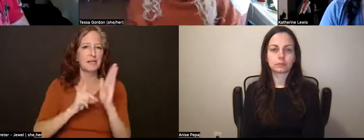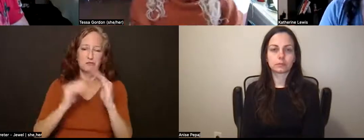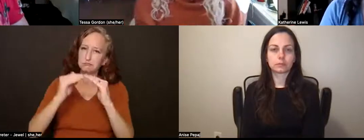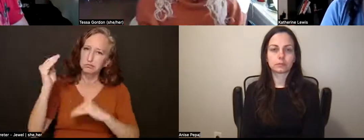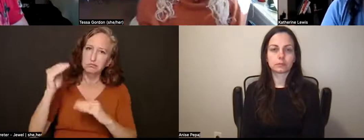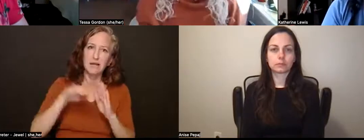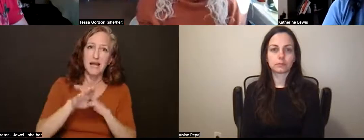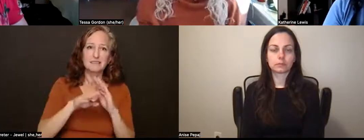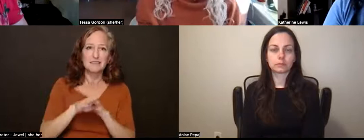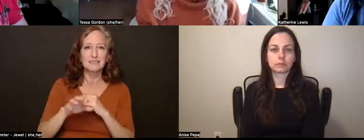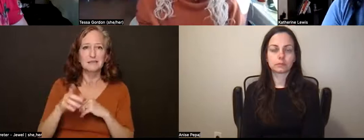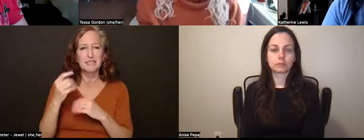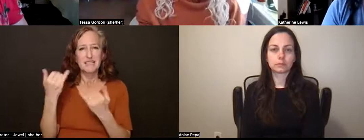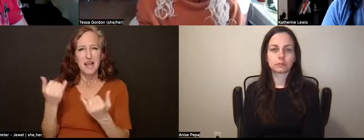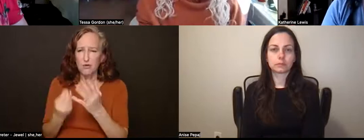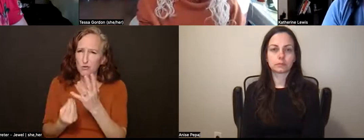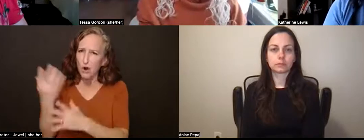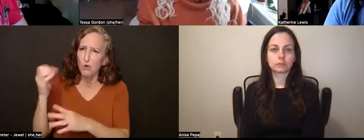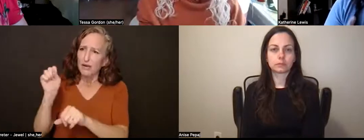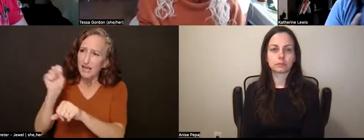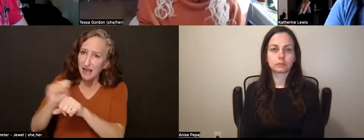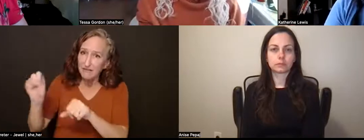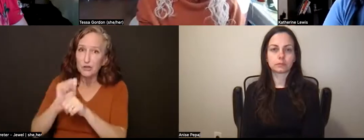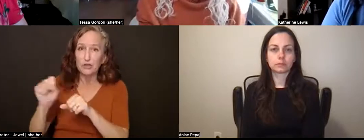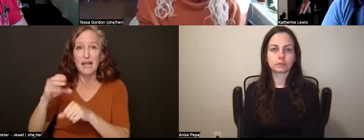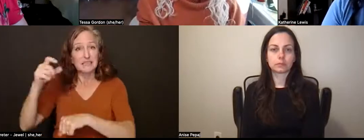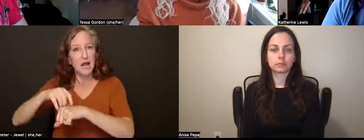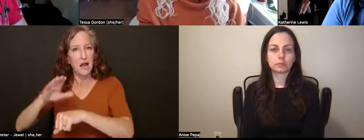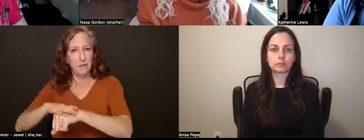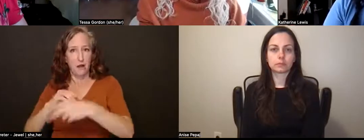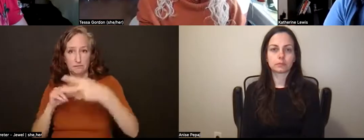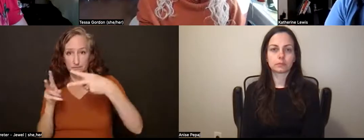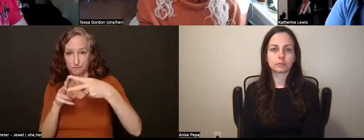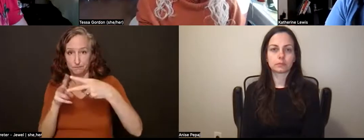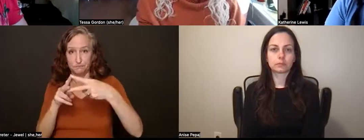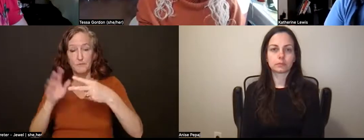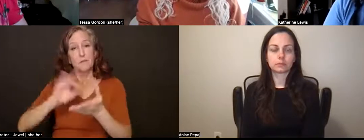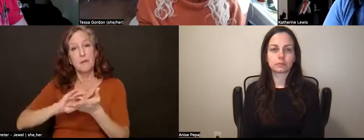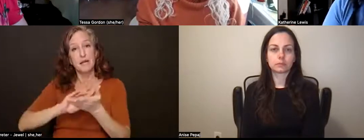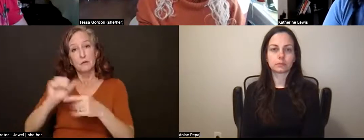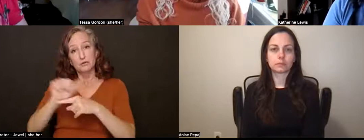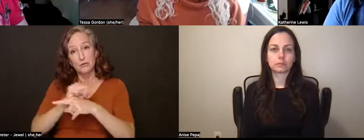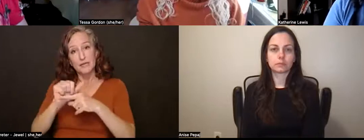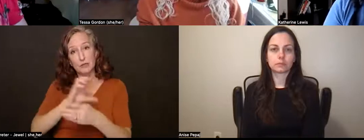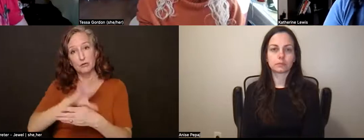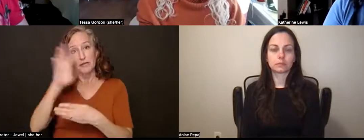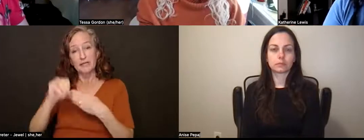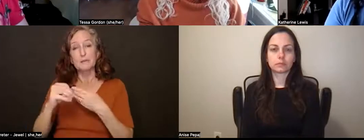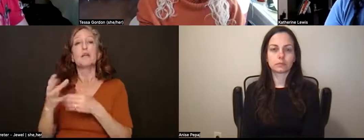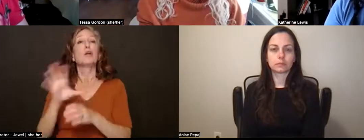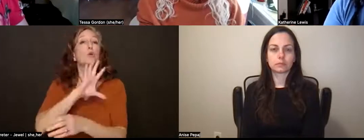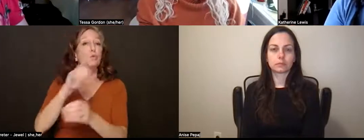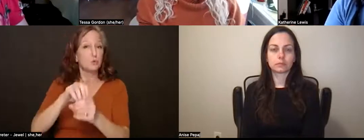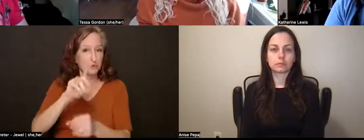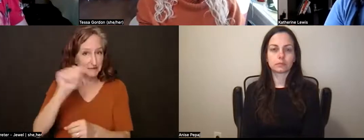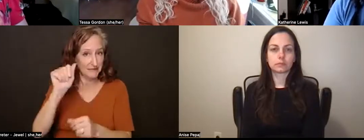growing amount of effort and time spent on two things: medical training curriculum, including disabled folks, and improving